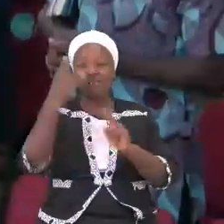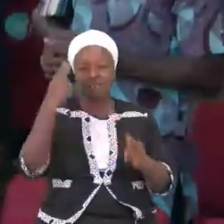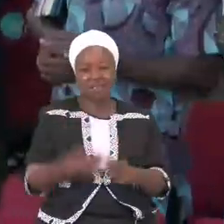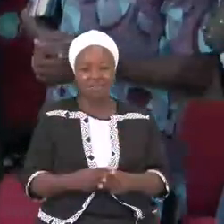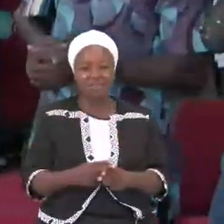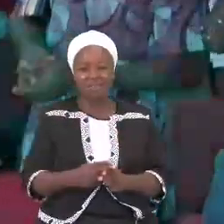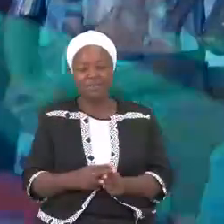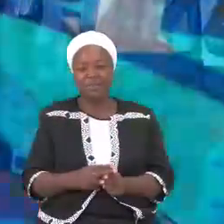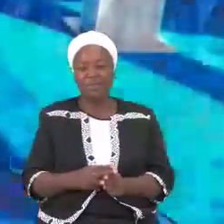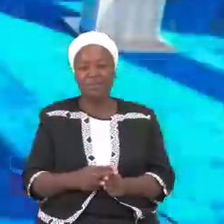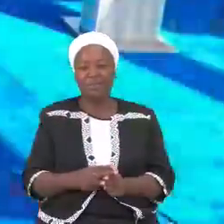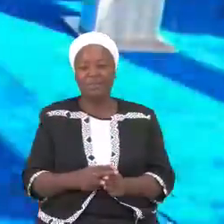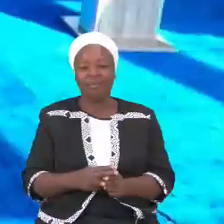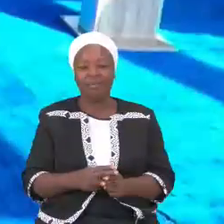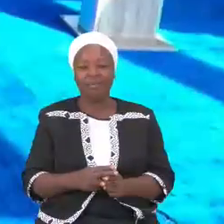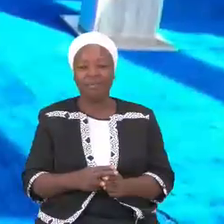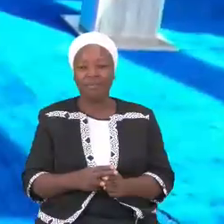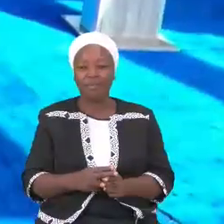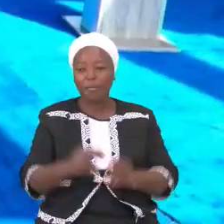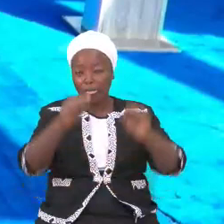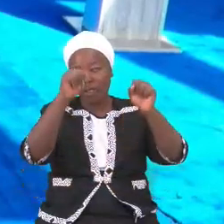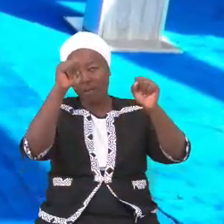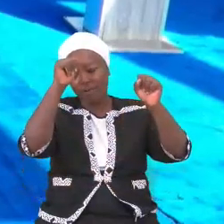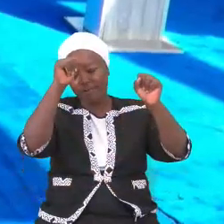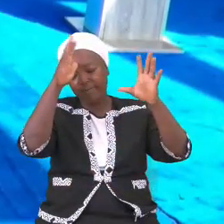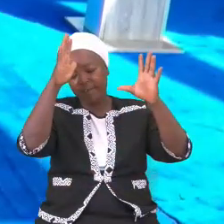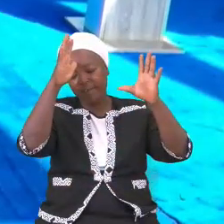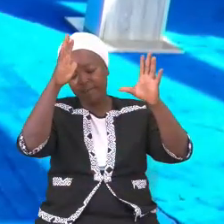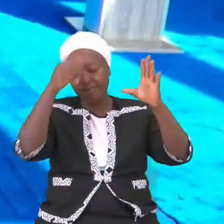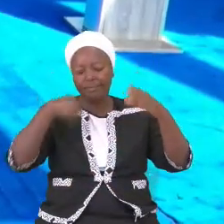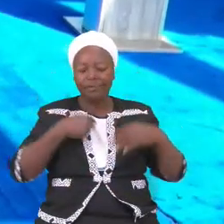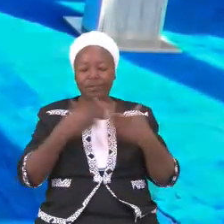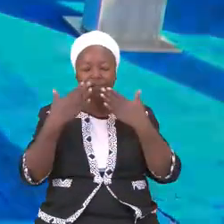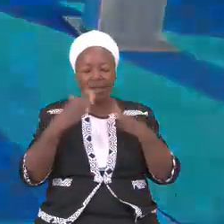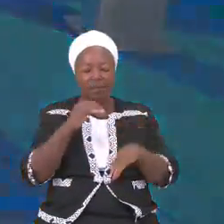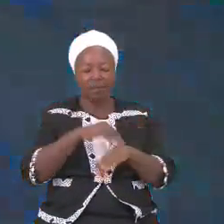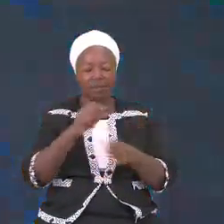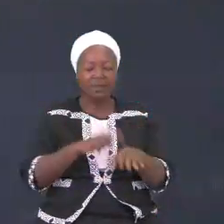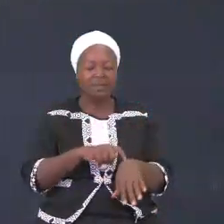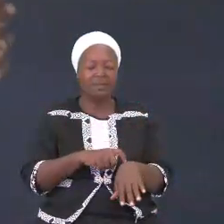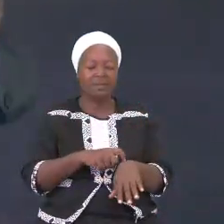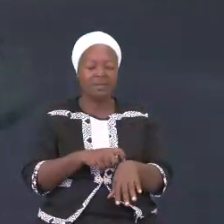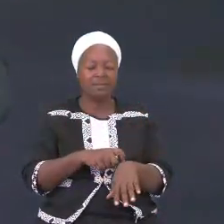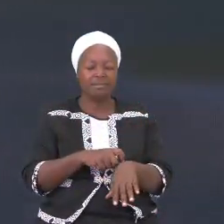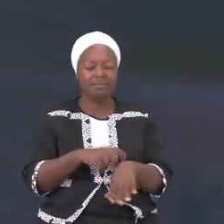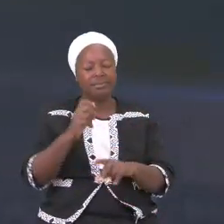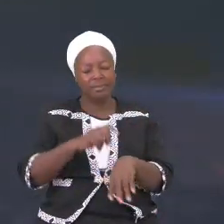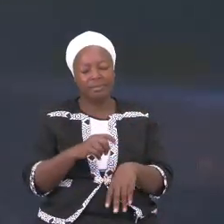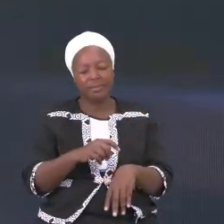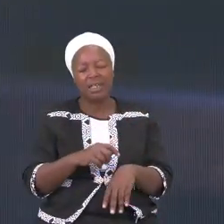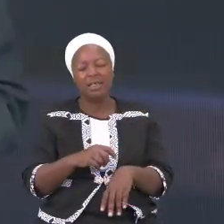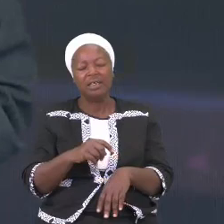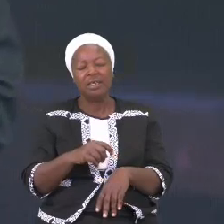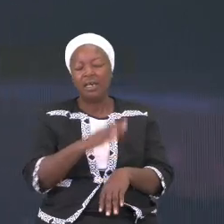Father, we thank you at this time. We bless your name because you are worthy to